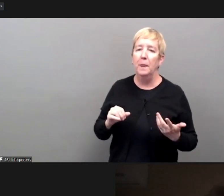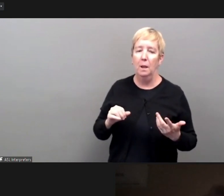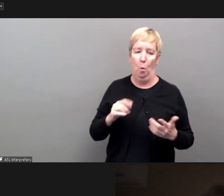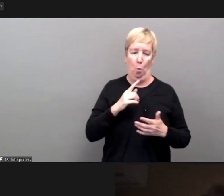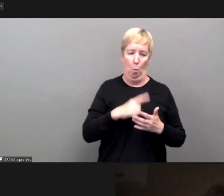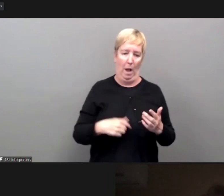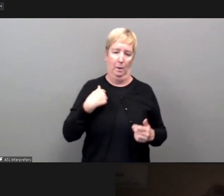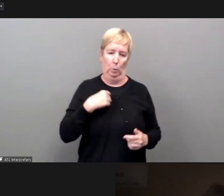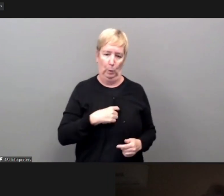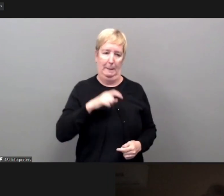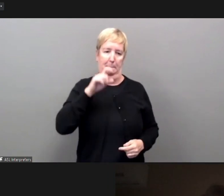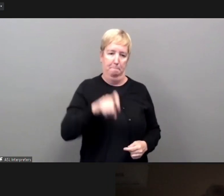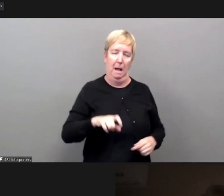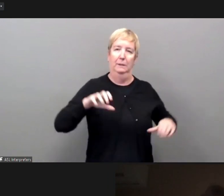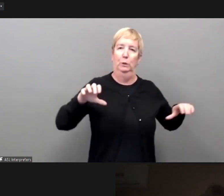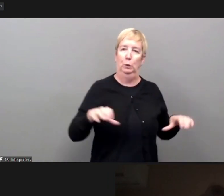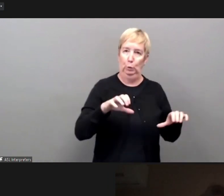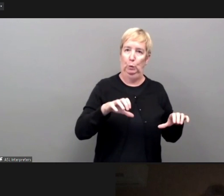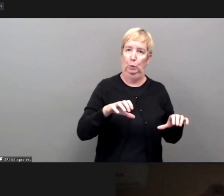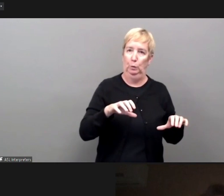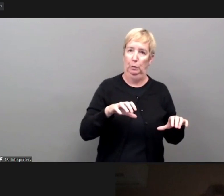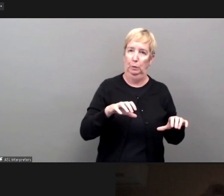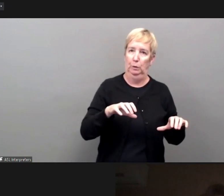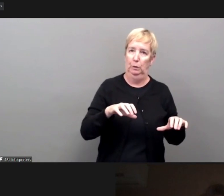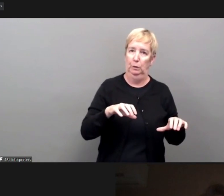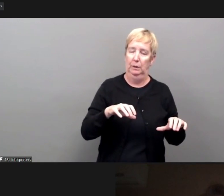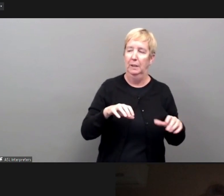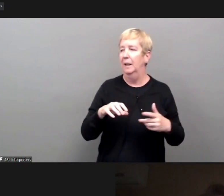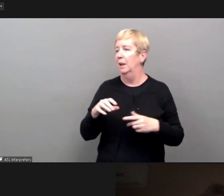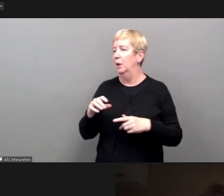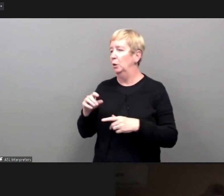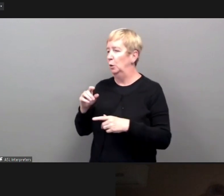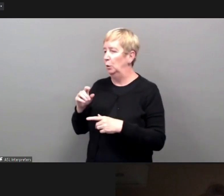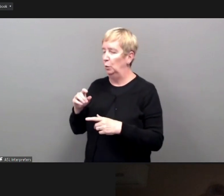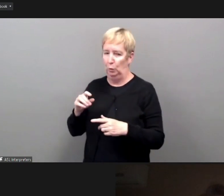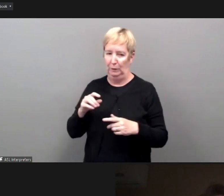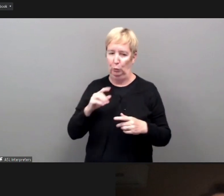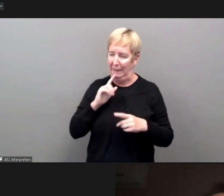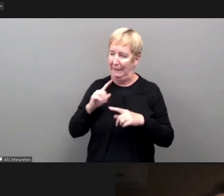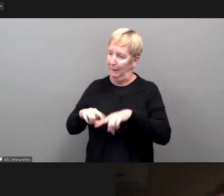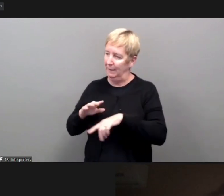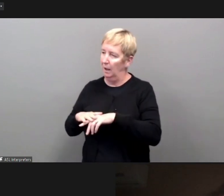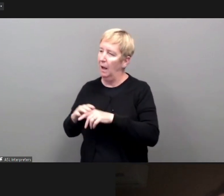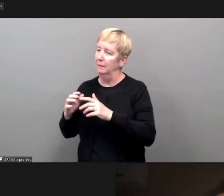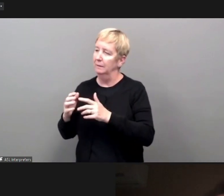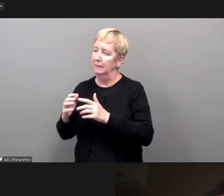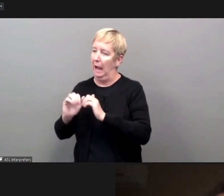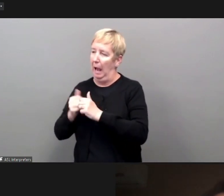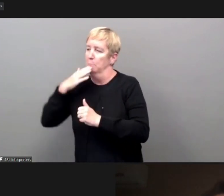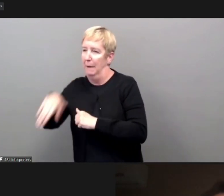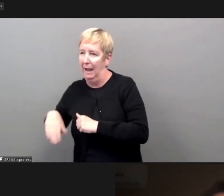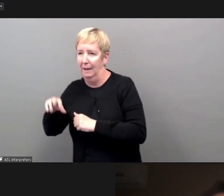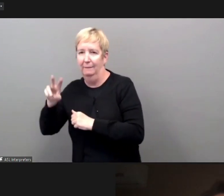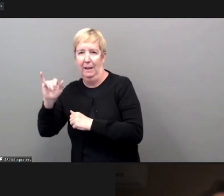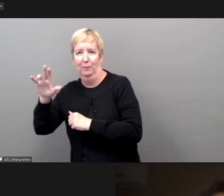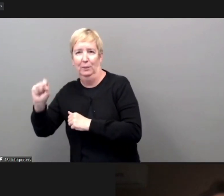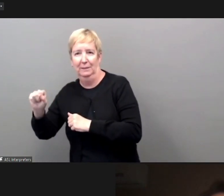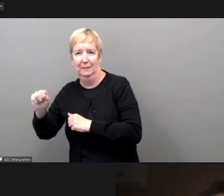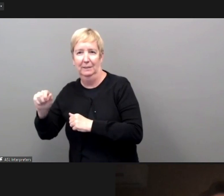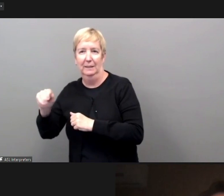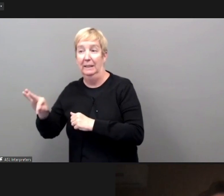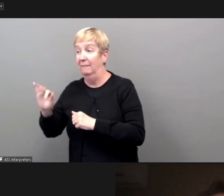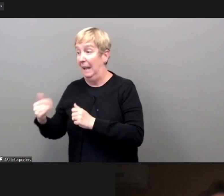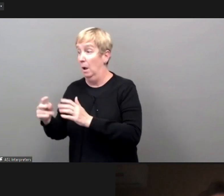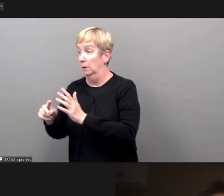take are directly proportional to the virus's infectivity. And so it's just settling in on me that